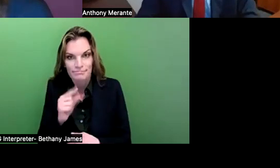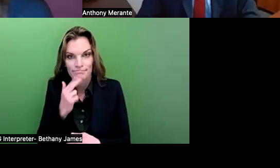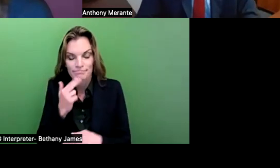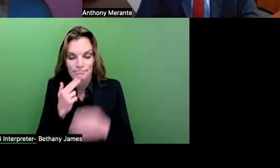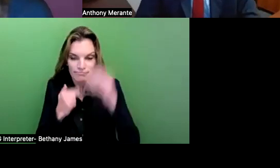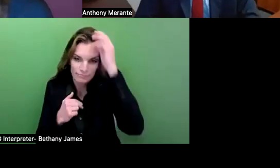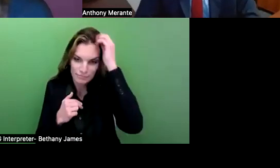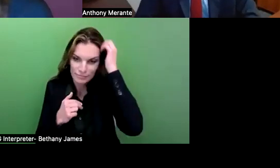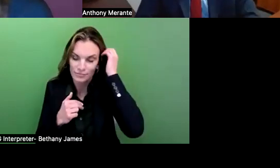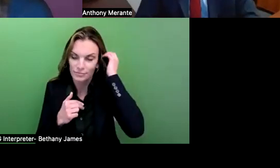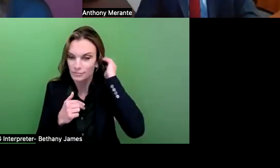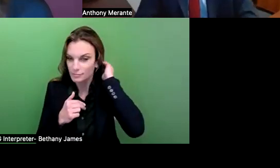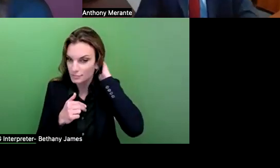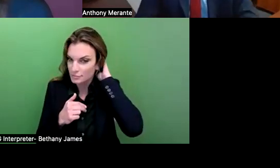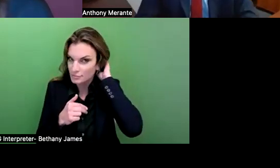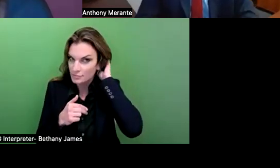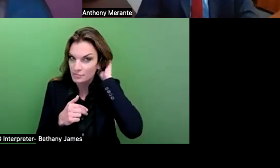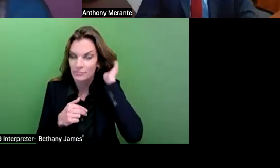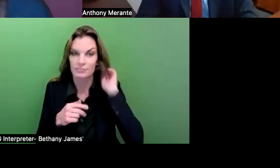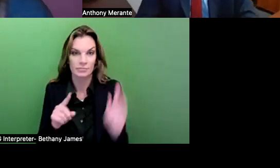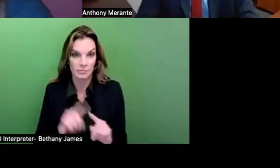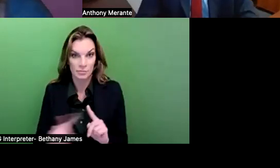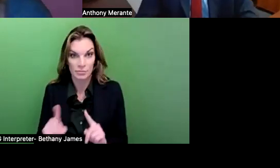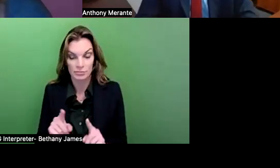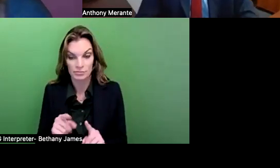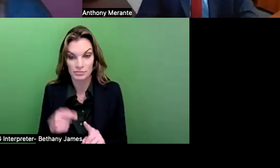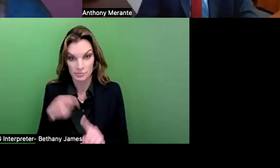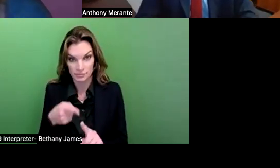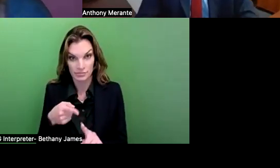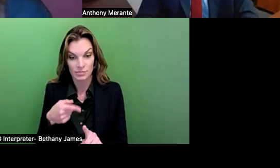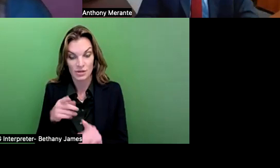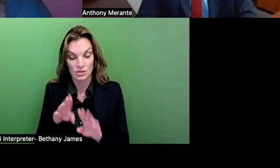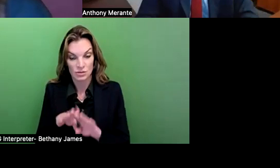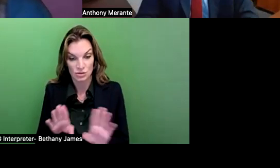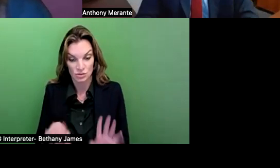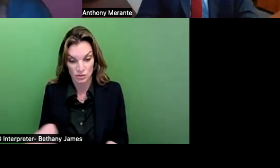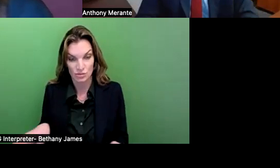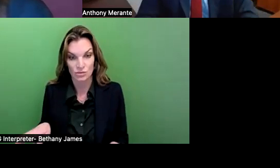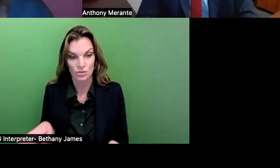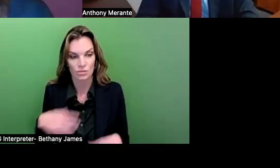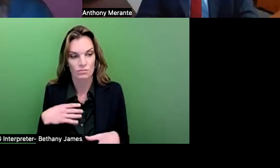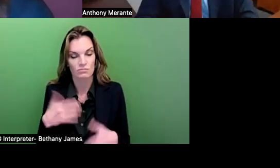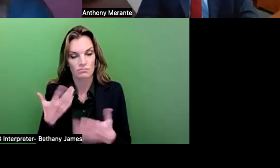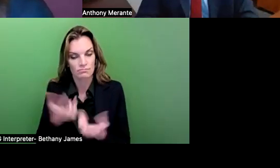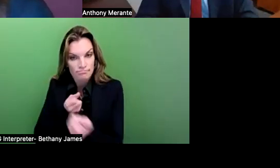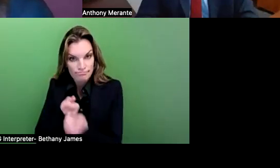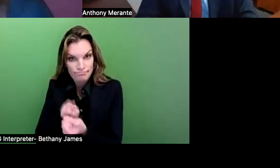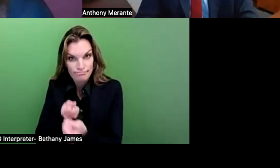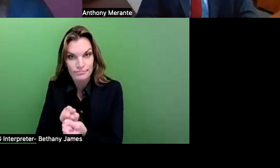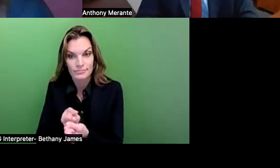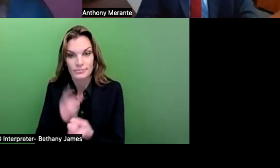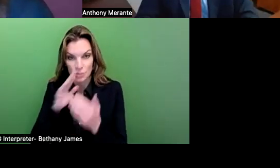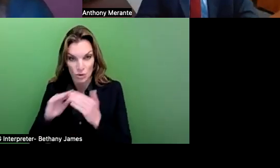able to do what we need to do to get our children the resources they need. Now, urban